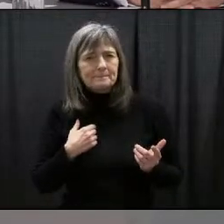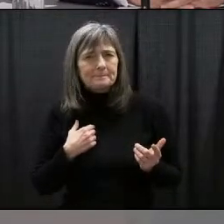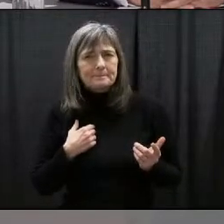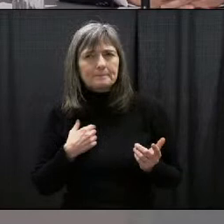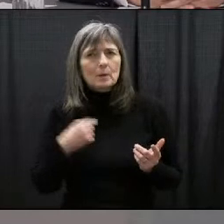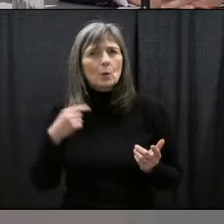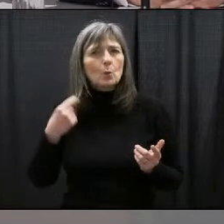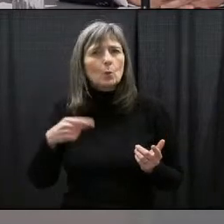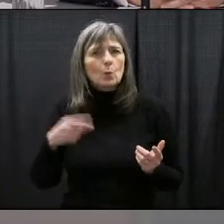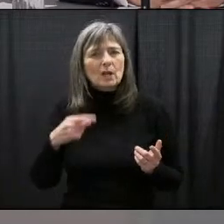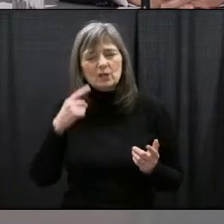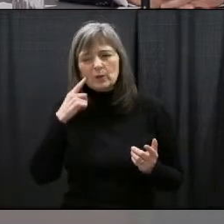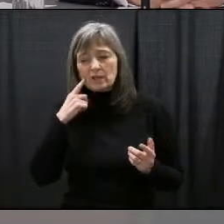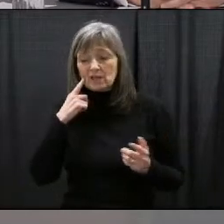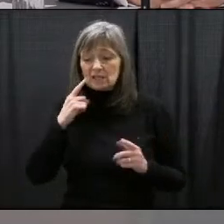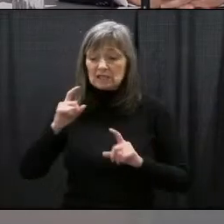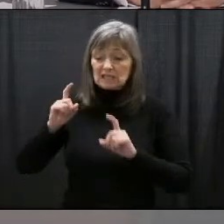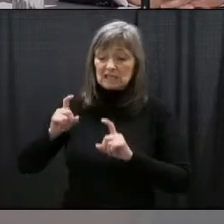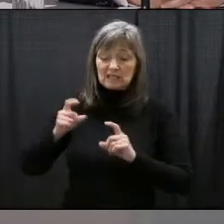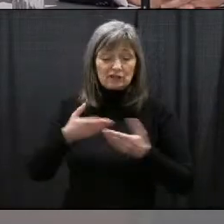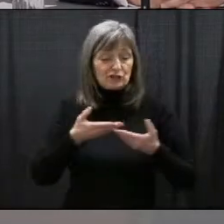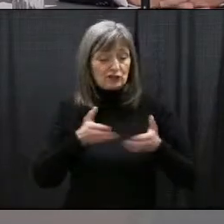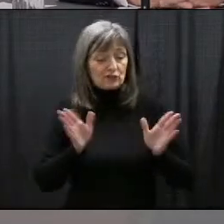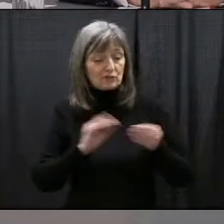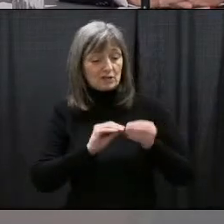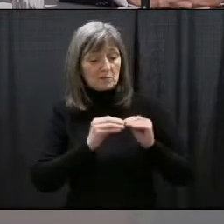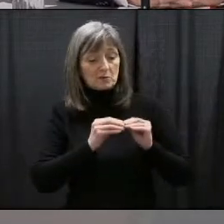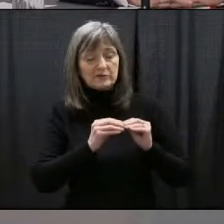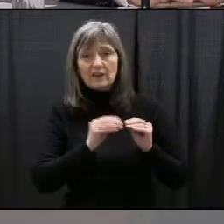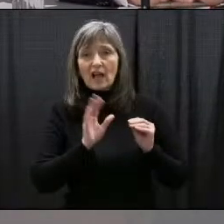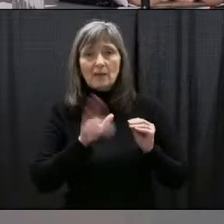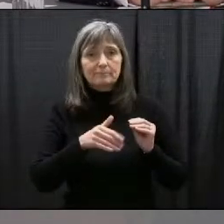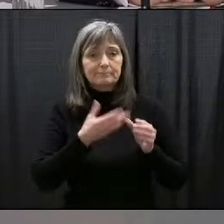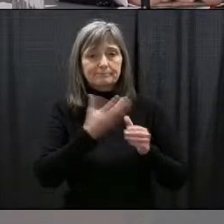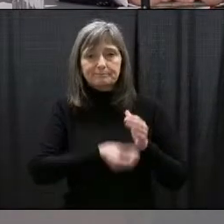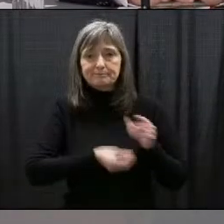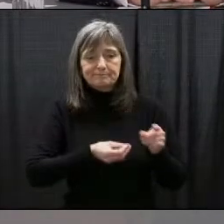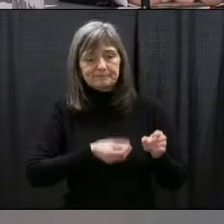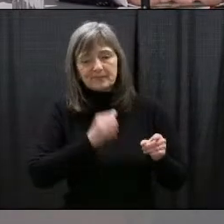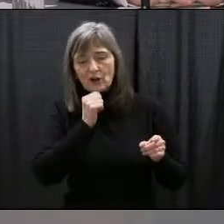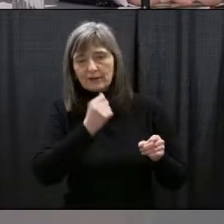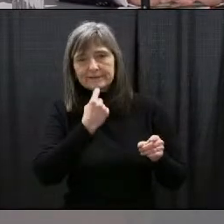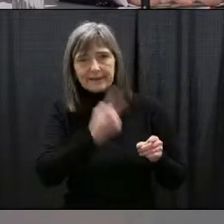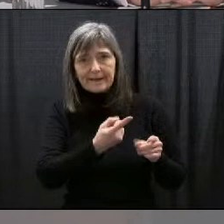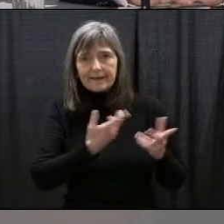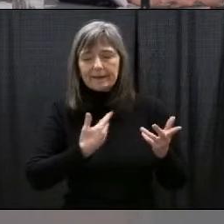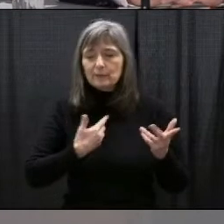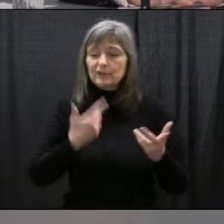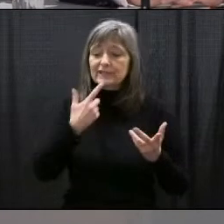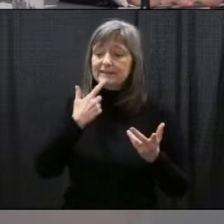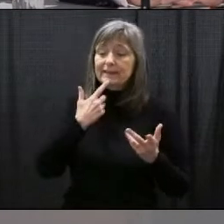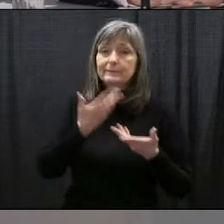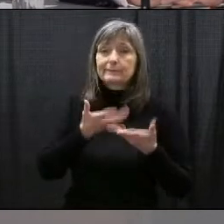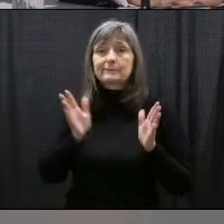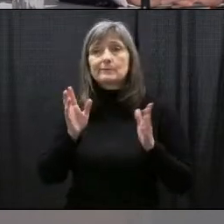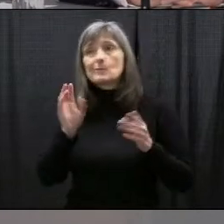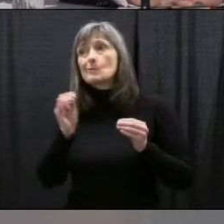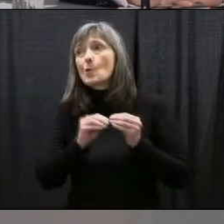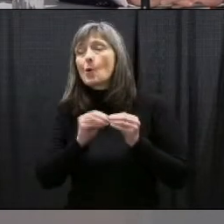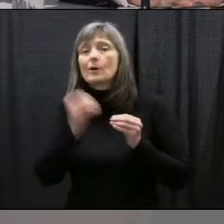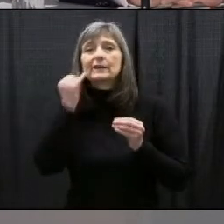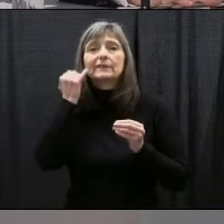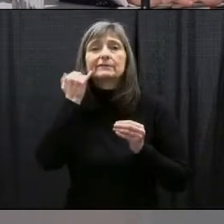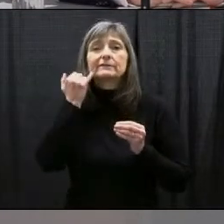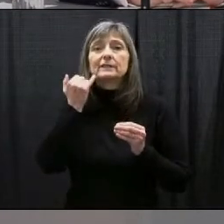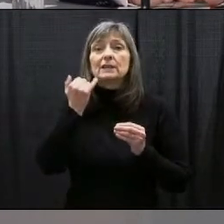no longer need to test sort of general members of the public if they've got symptoms, for example, and it'll be more restricted to a clinical setting?